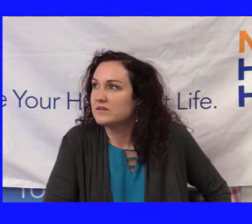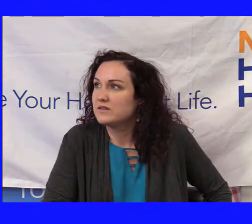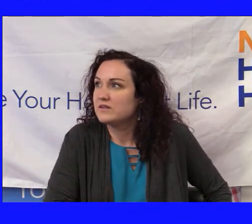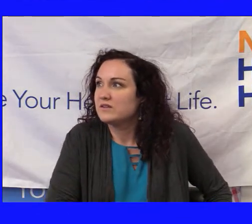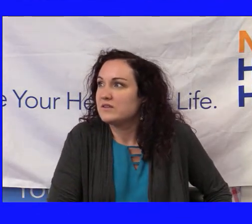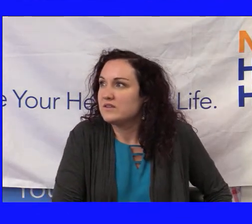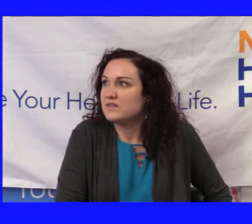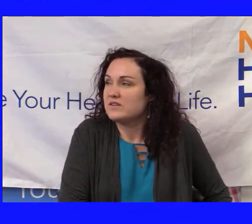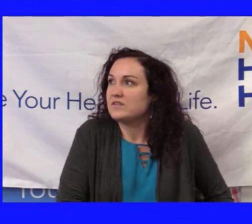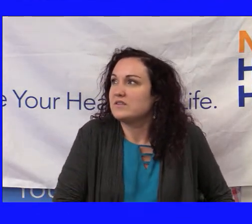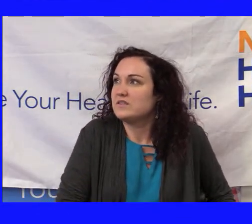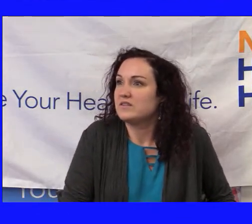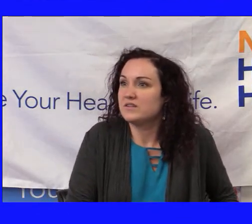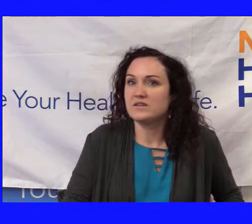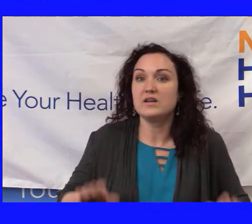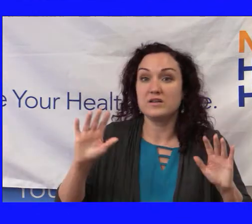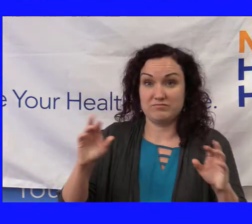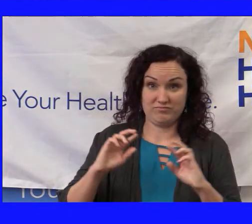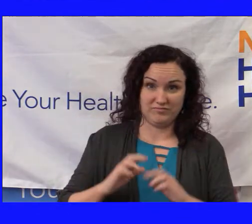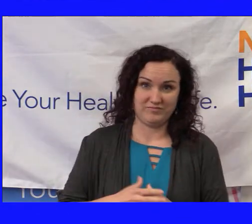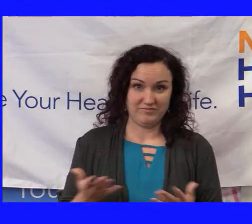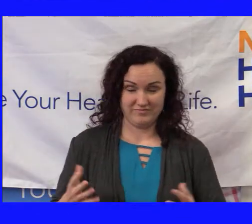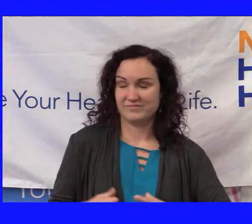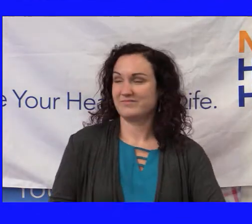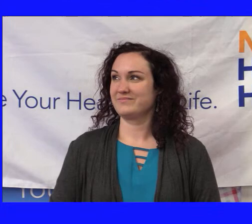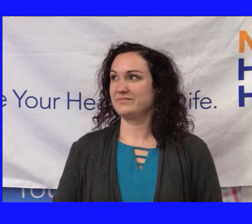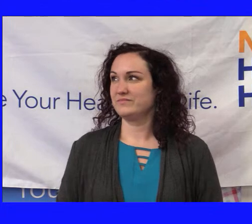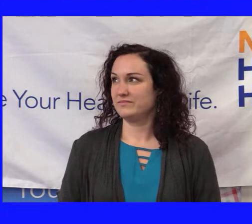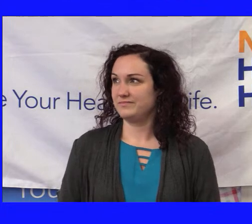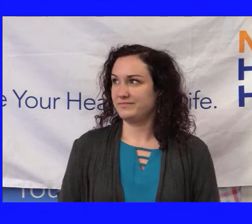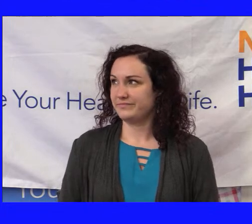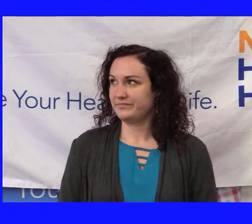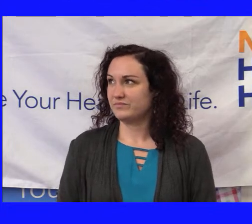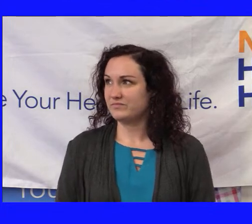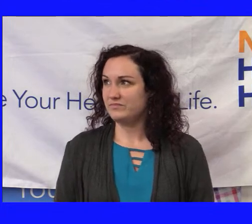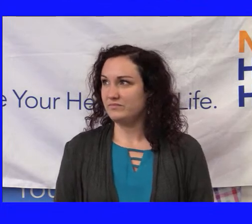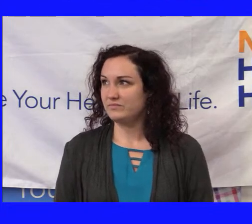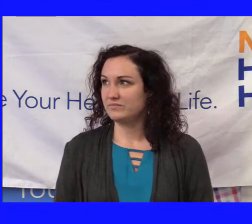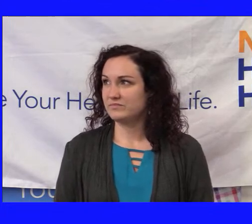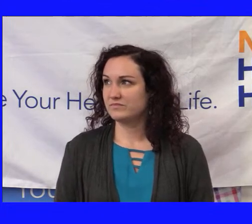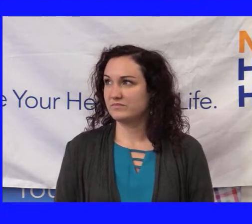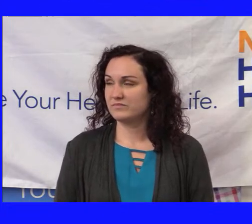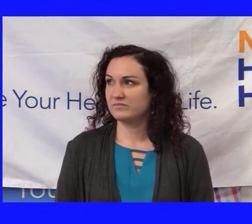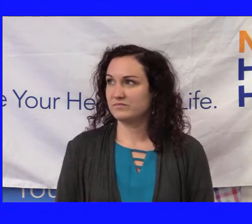Fine group. Okay, we're ready, okay? Okay. Okay.